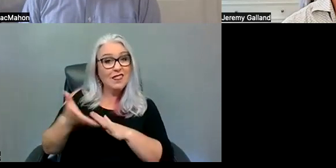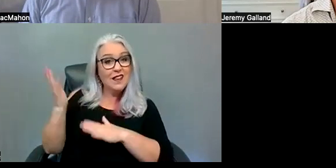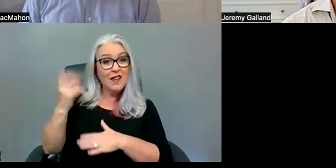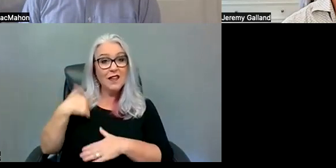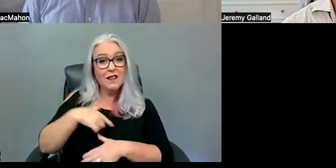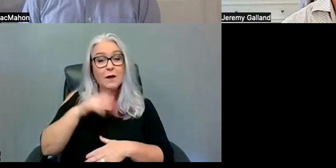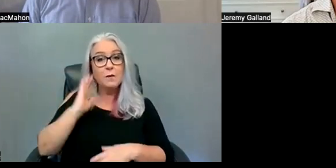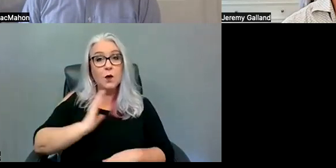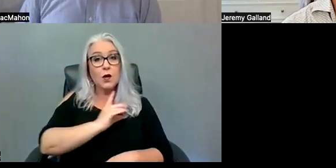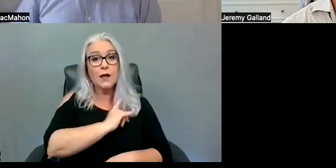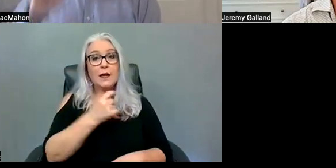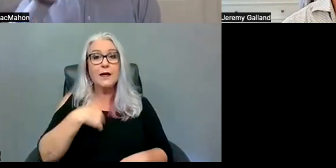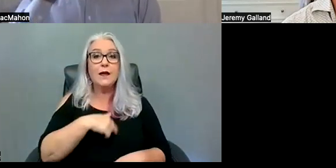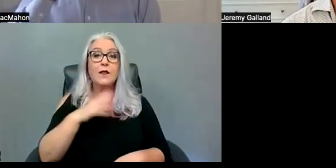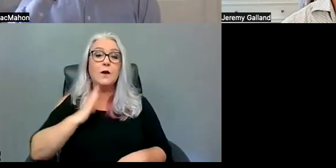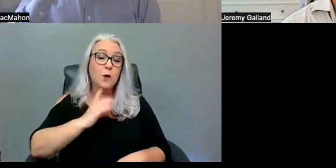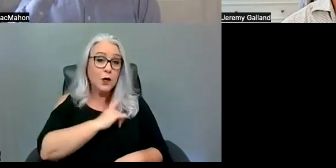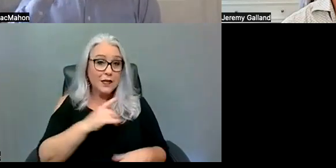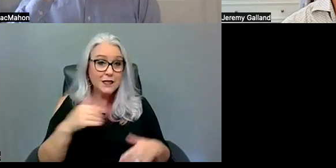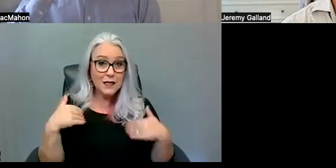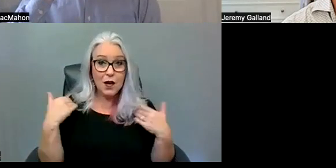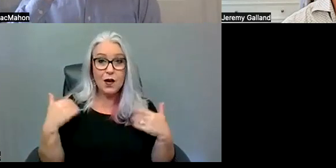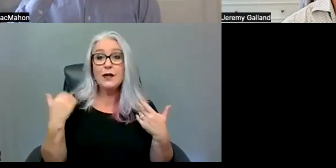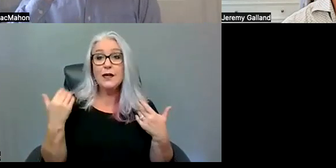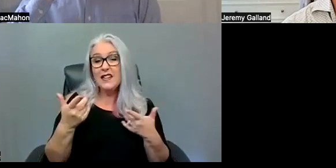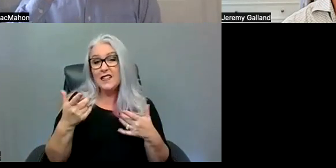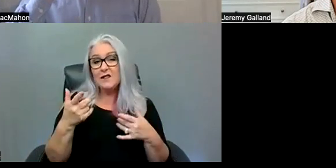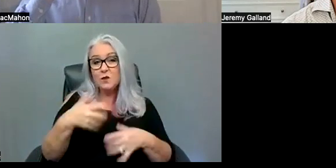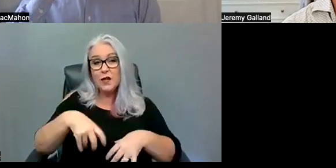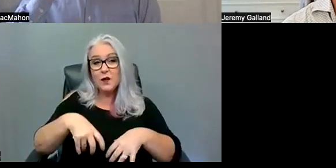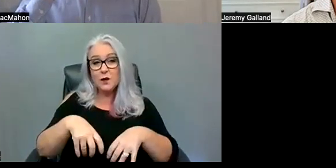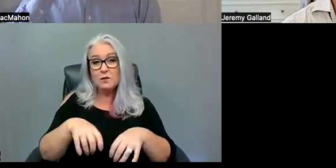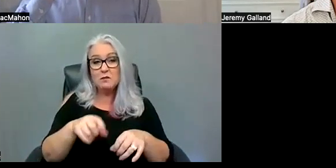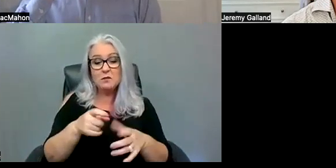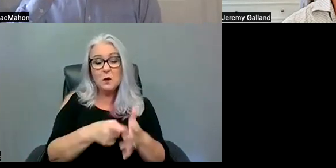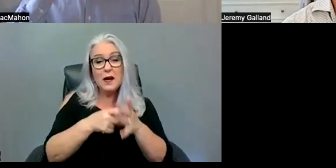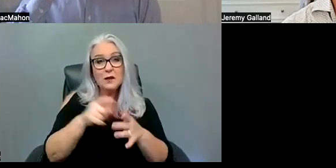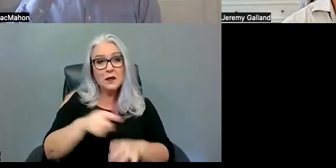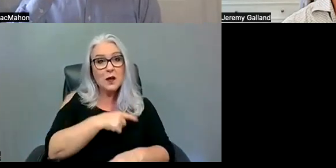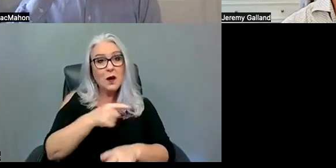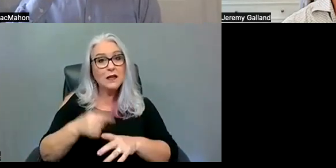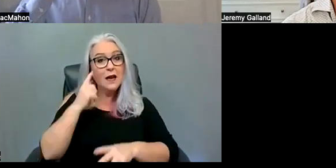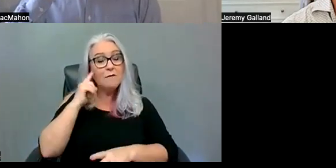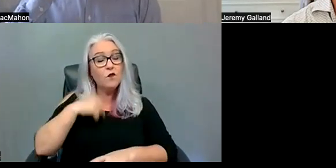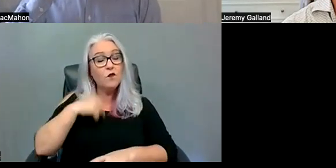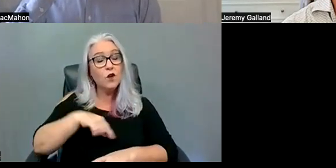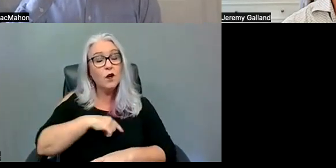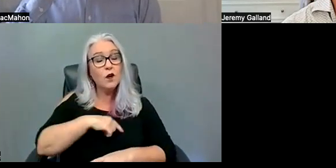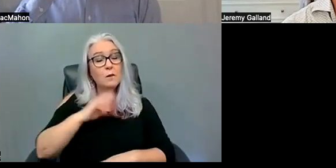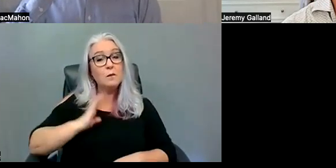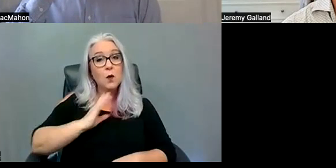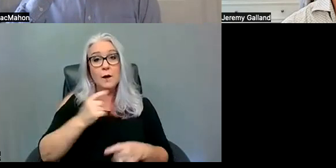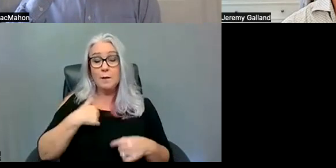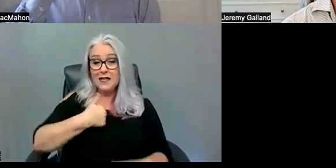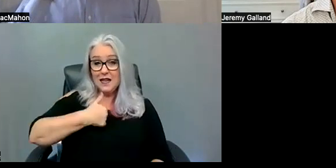young. As I might tell you, it takes a long time to be a board member. I previously served on the board for 13 years.